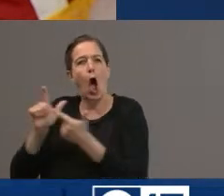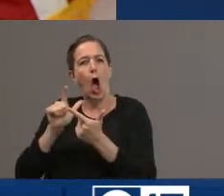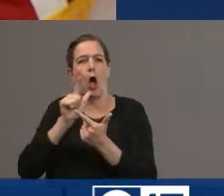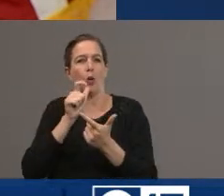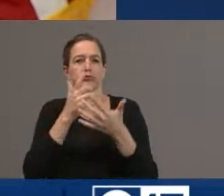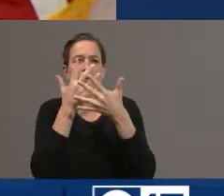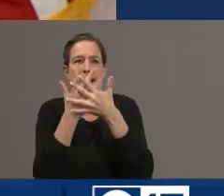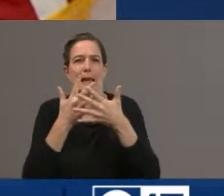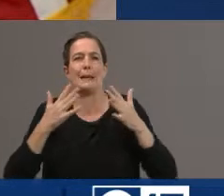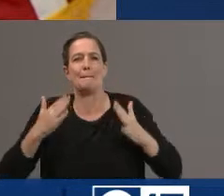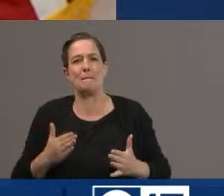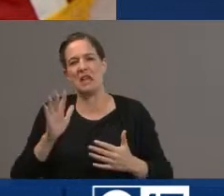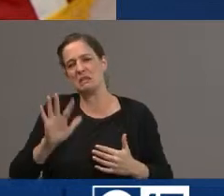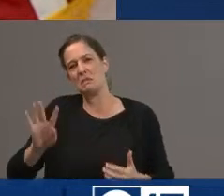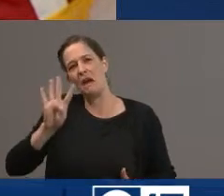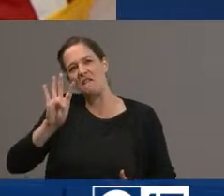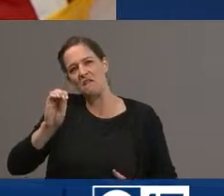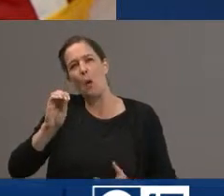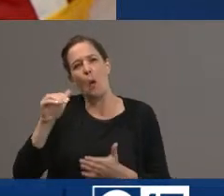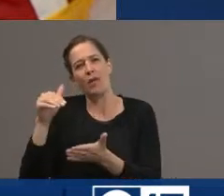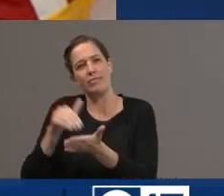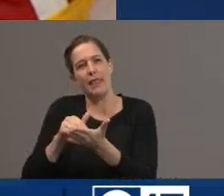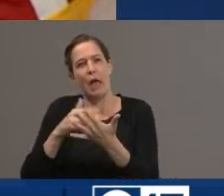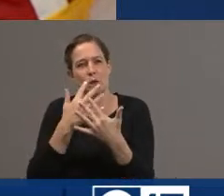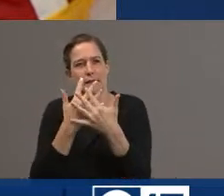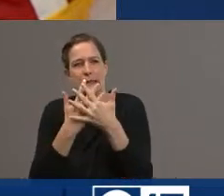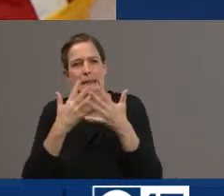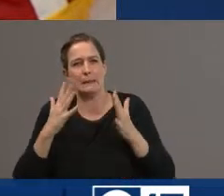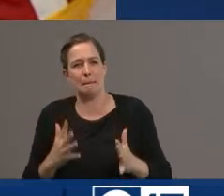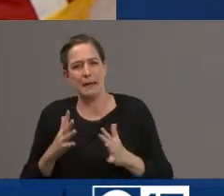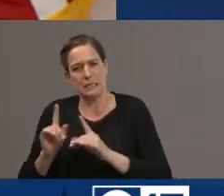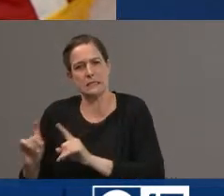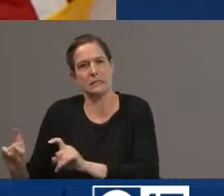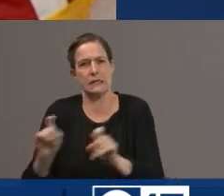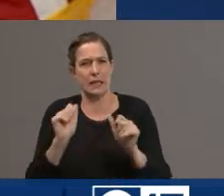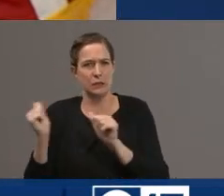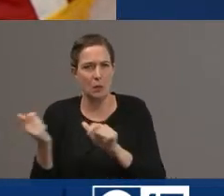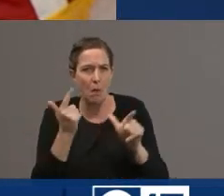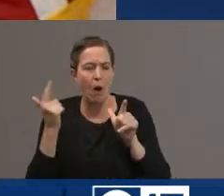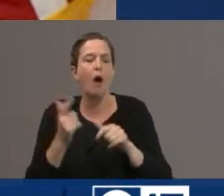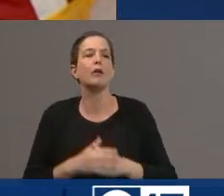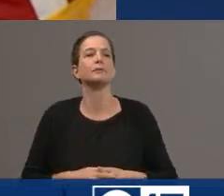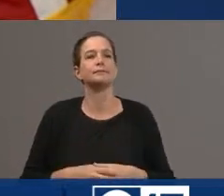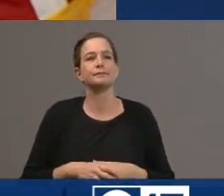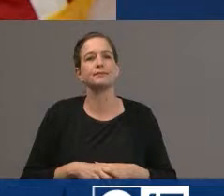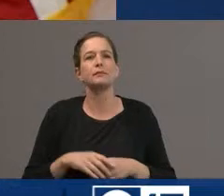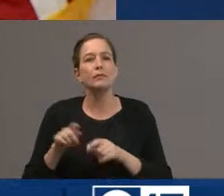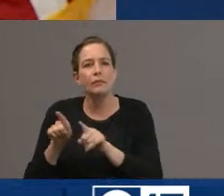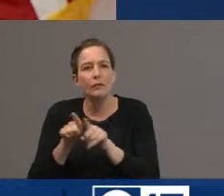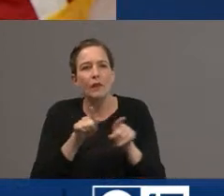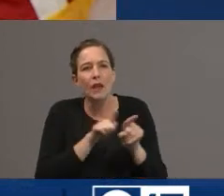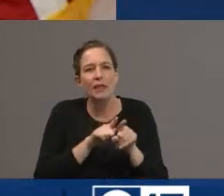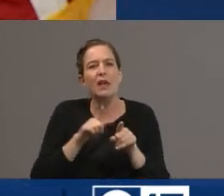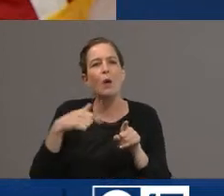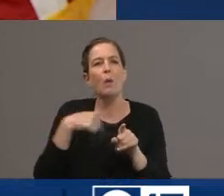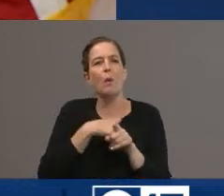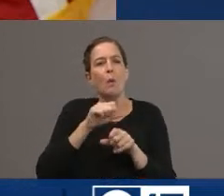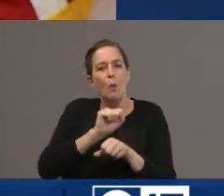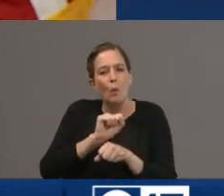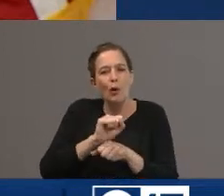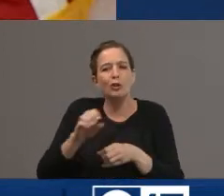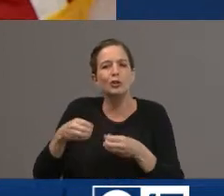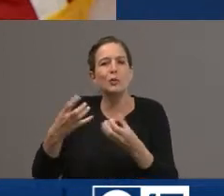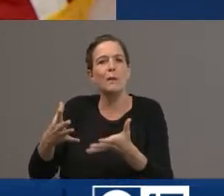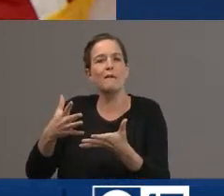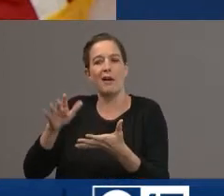40,000. And then we're working with our partners at the Department of Corrections, Rehabilitation, and Reentry to provide on-site technical assistance